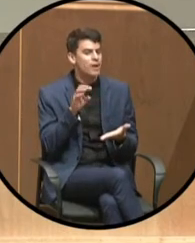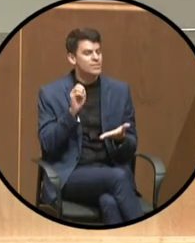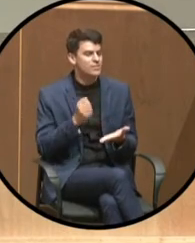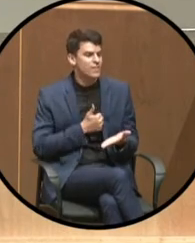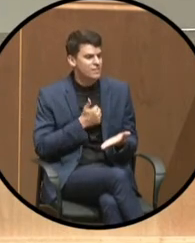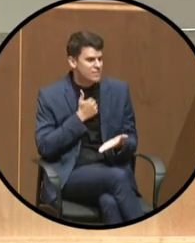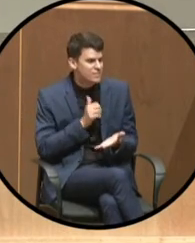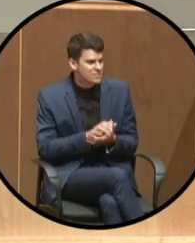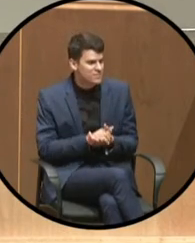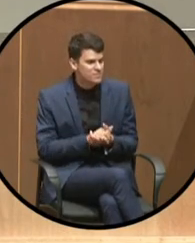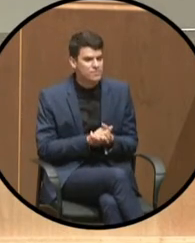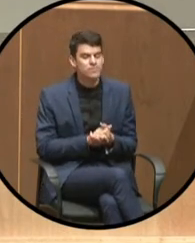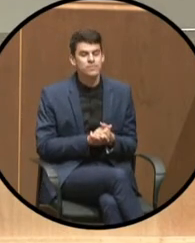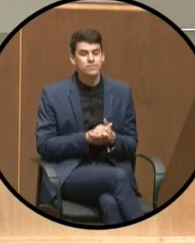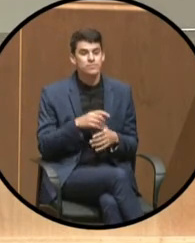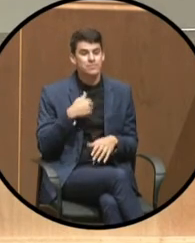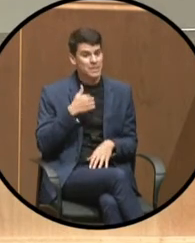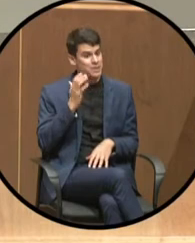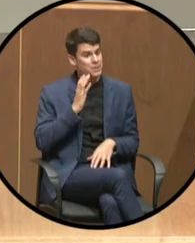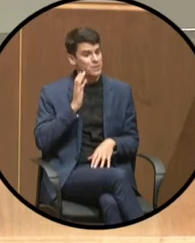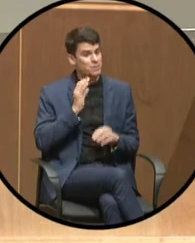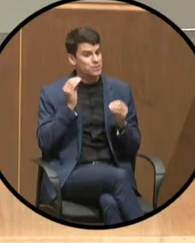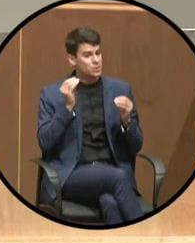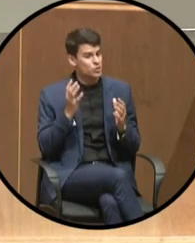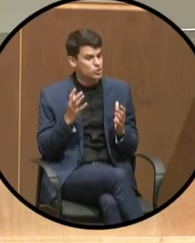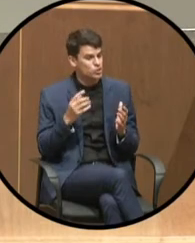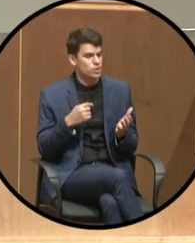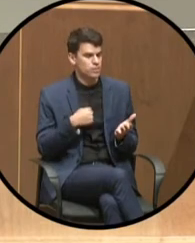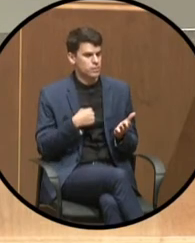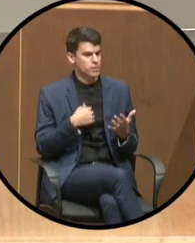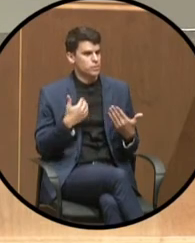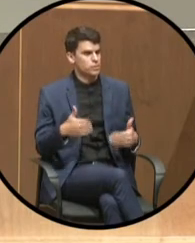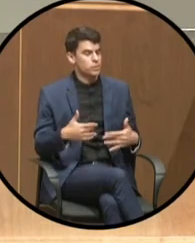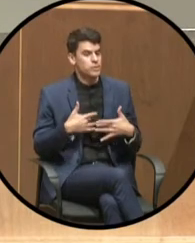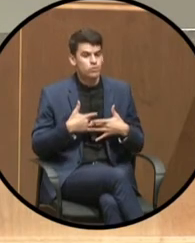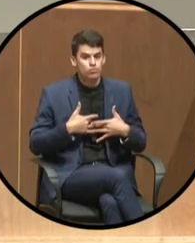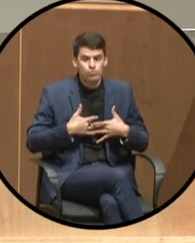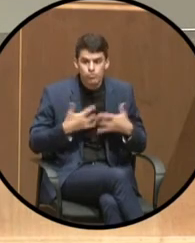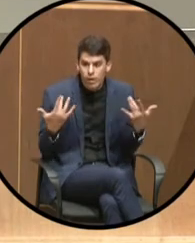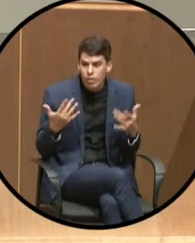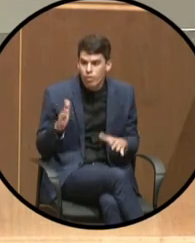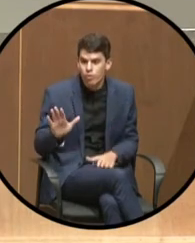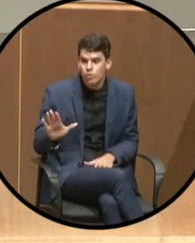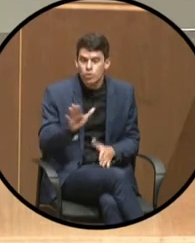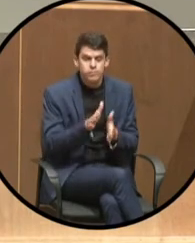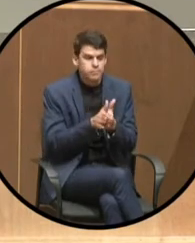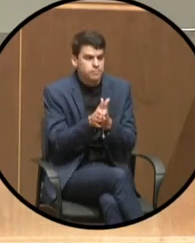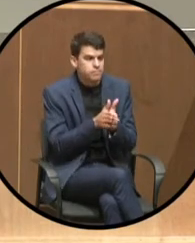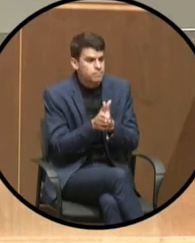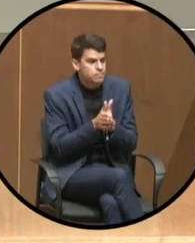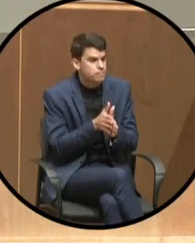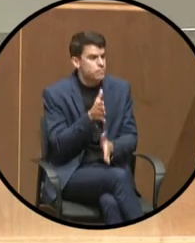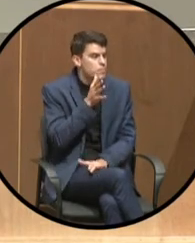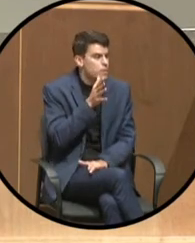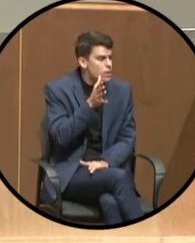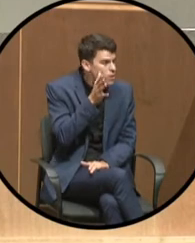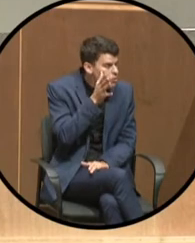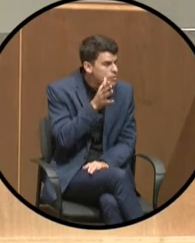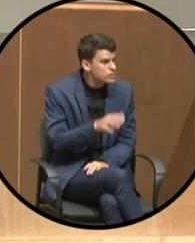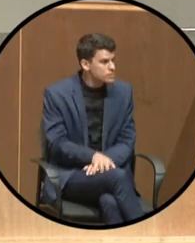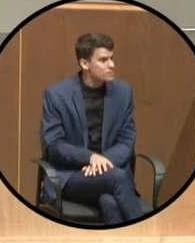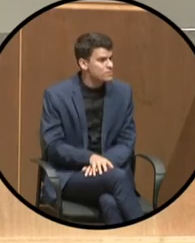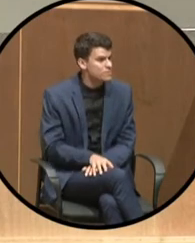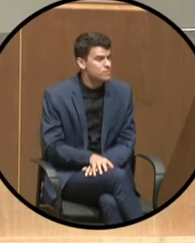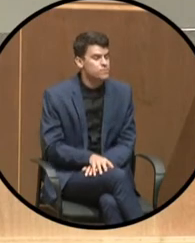secondly, as a former teacher, I am excited about the enthusiasm of parents. And, you know,